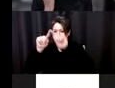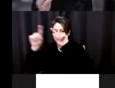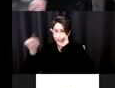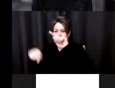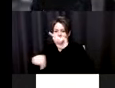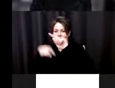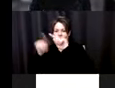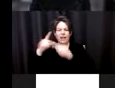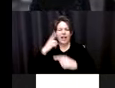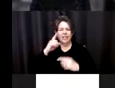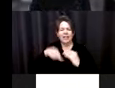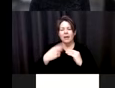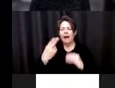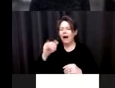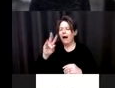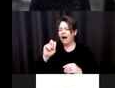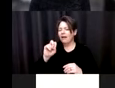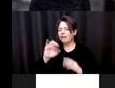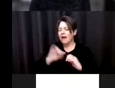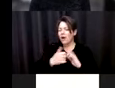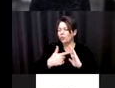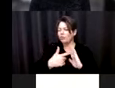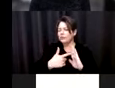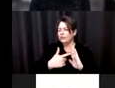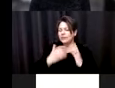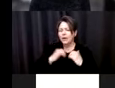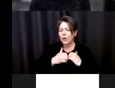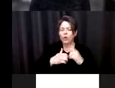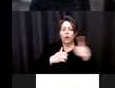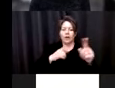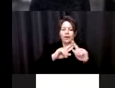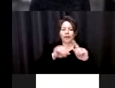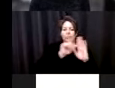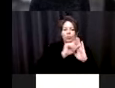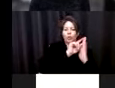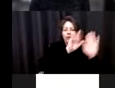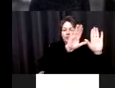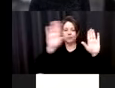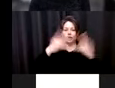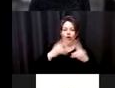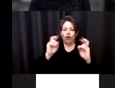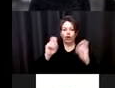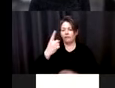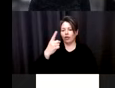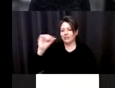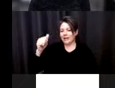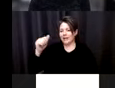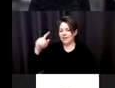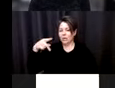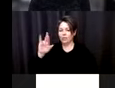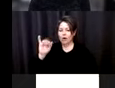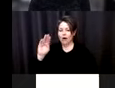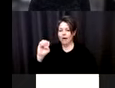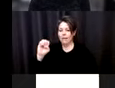to represent the hive. This is a suite of prints called the first 10 prime numbers, and each integer